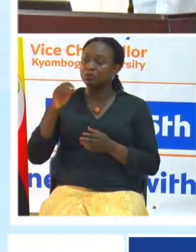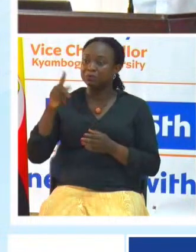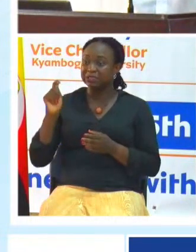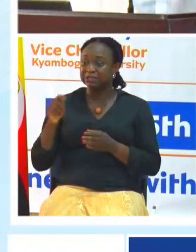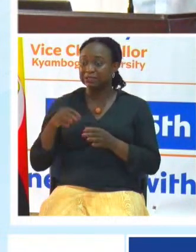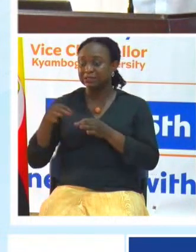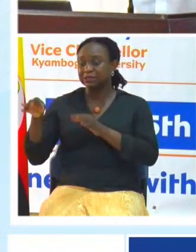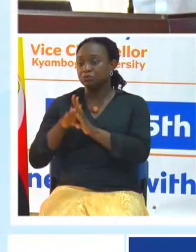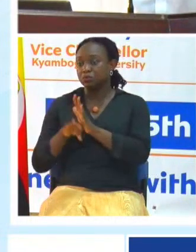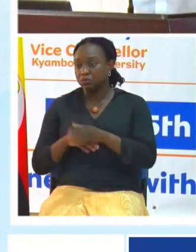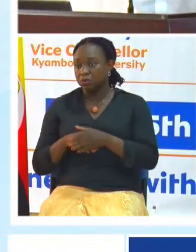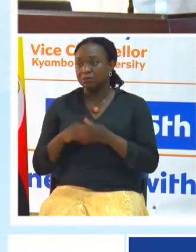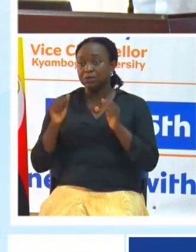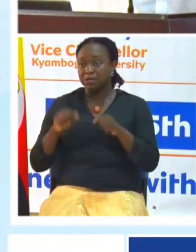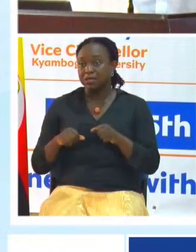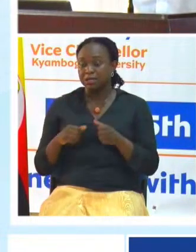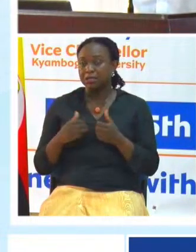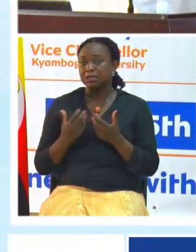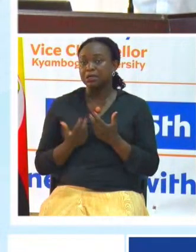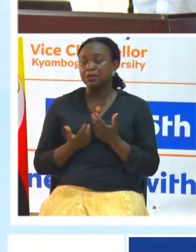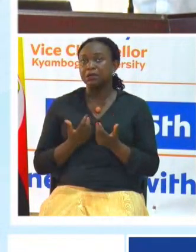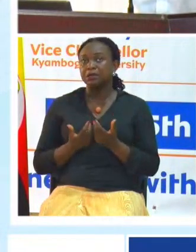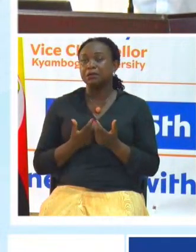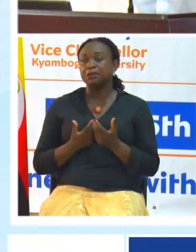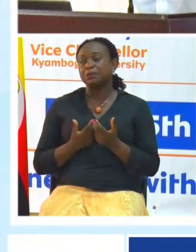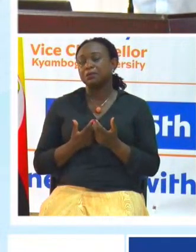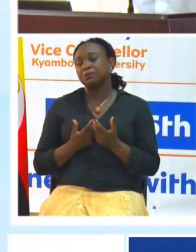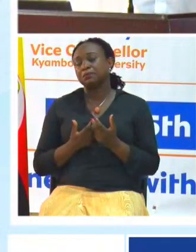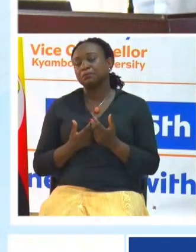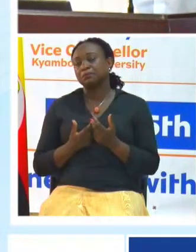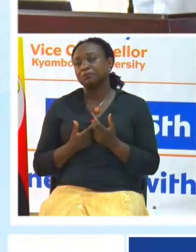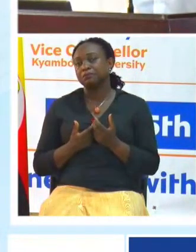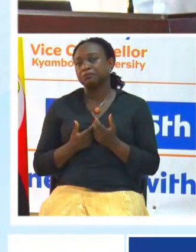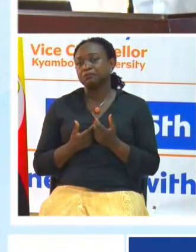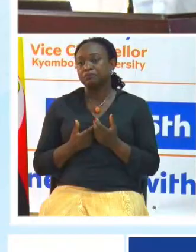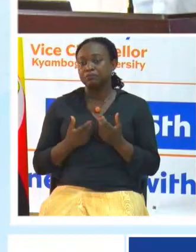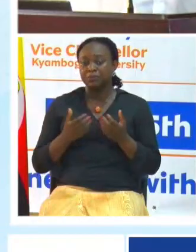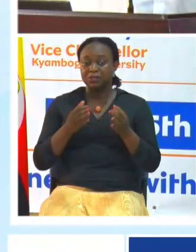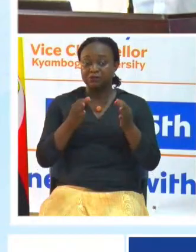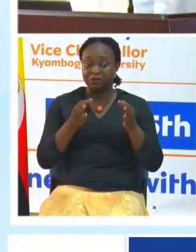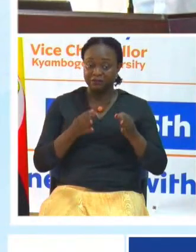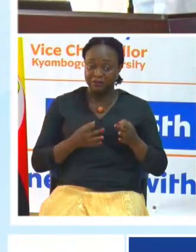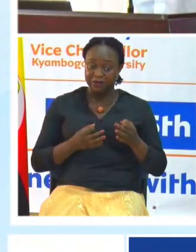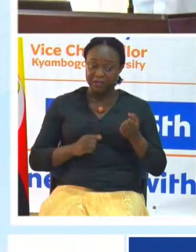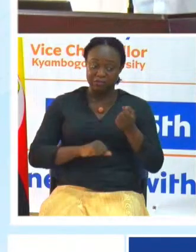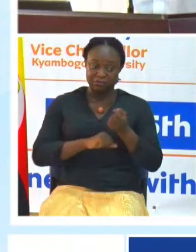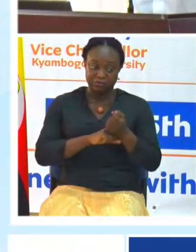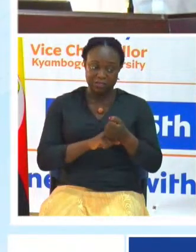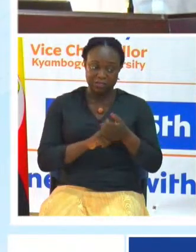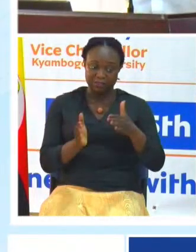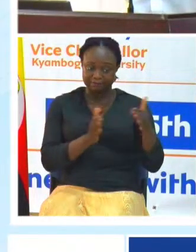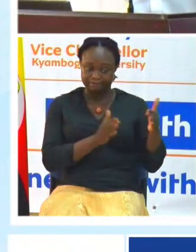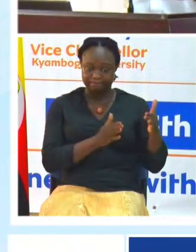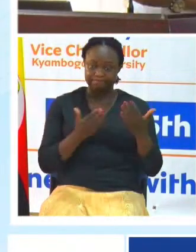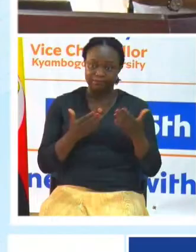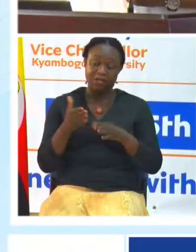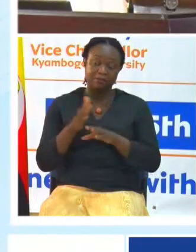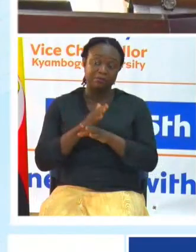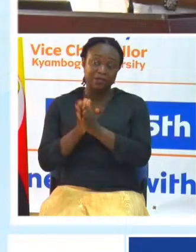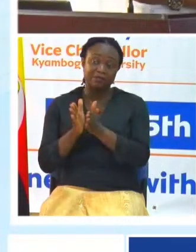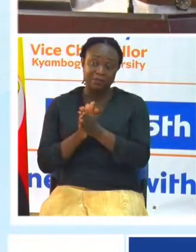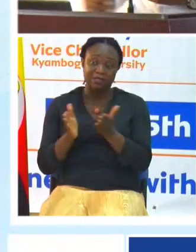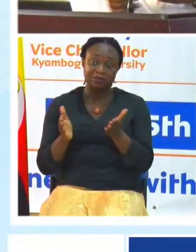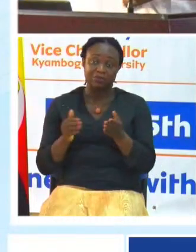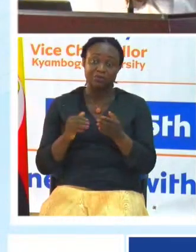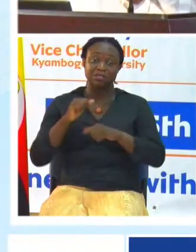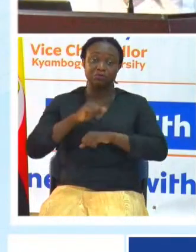program, okay? And so apart from financial aid, I told you schools